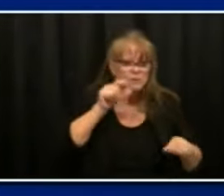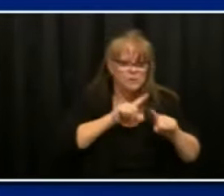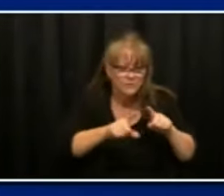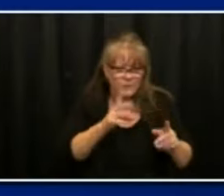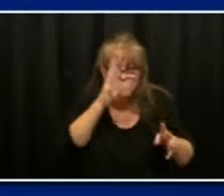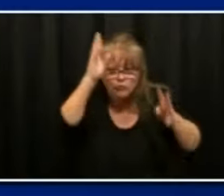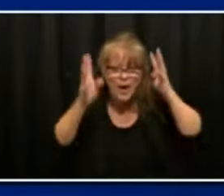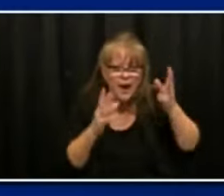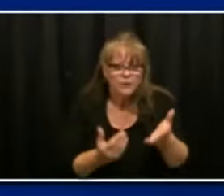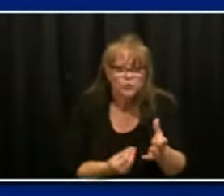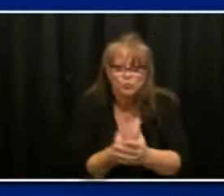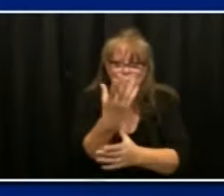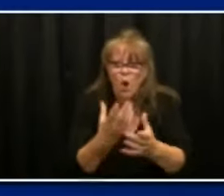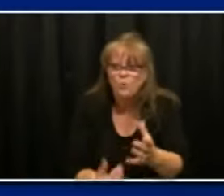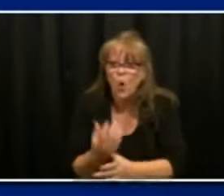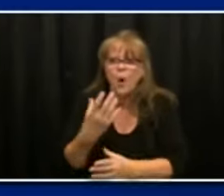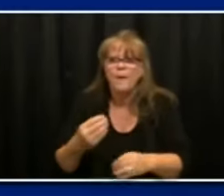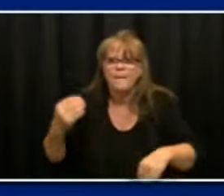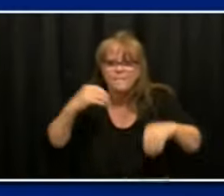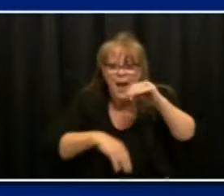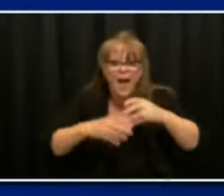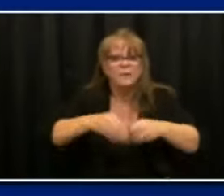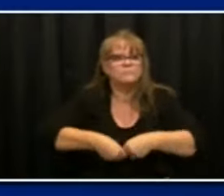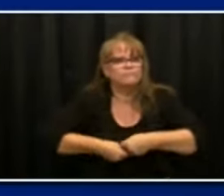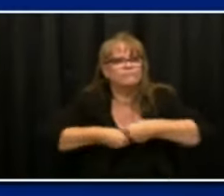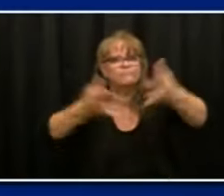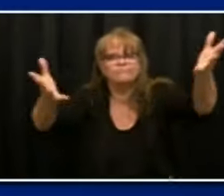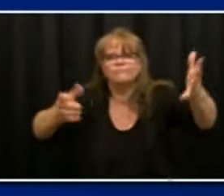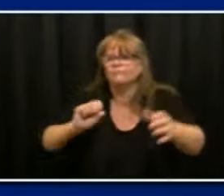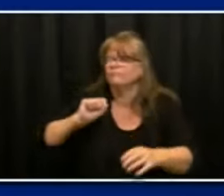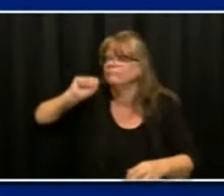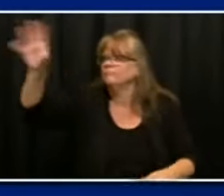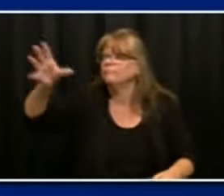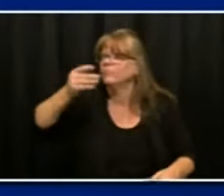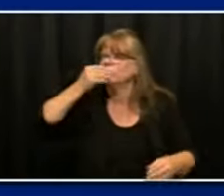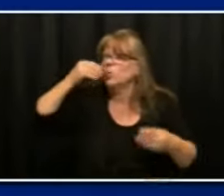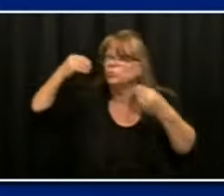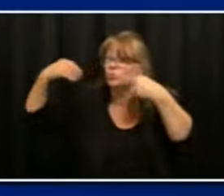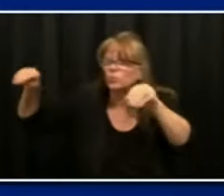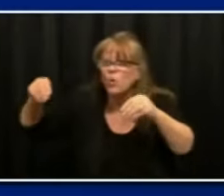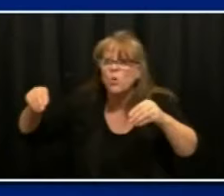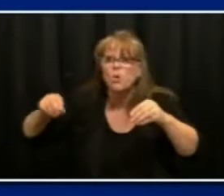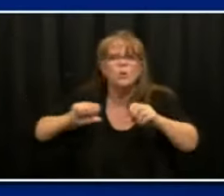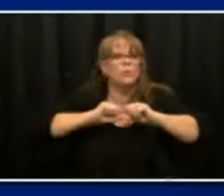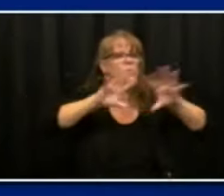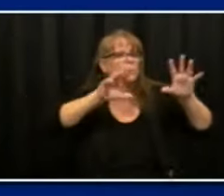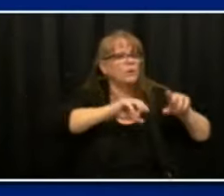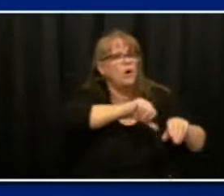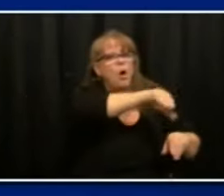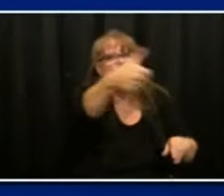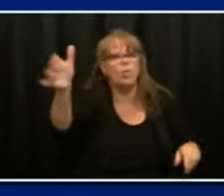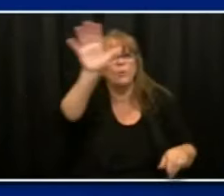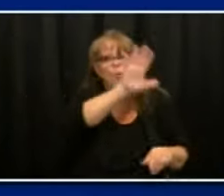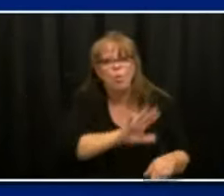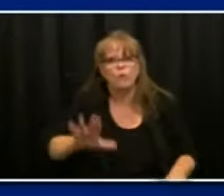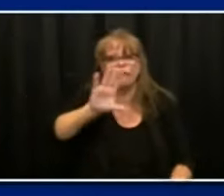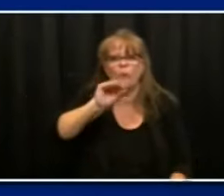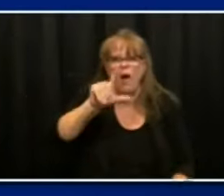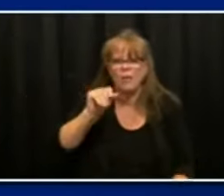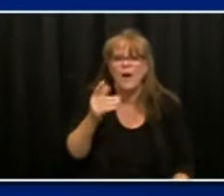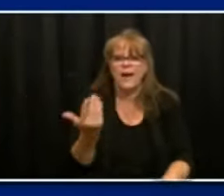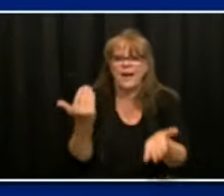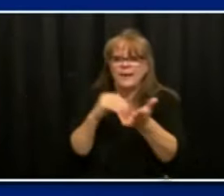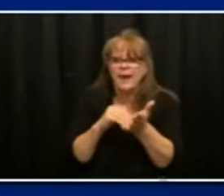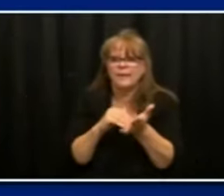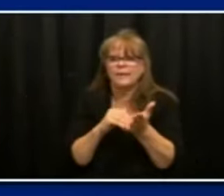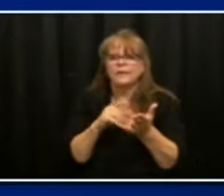reach consumers in every corner of Colorado. Before I make our announcement, I want to highlight a few of the key items that we